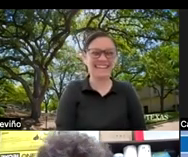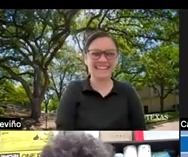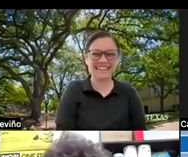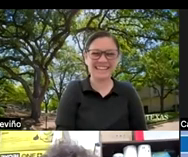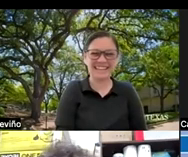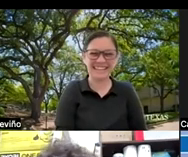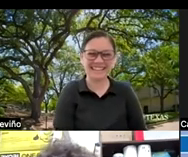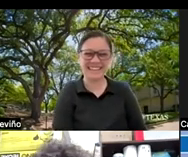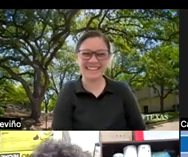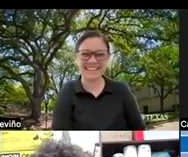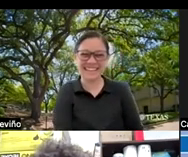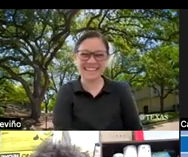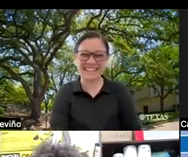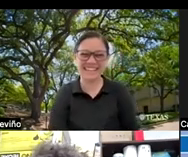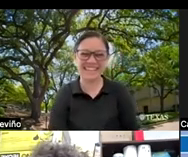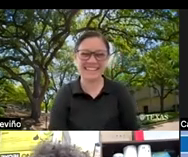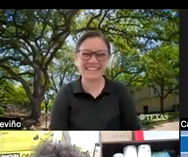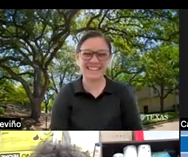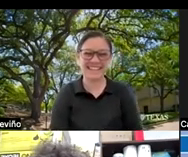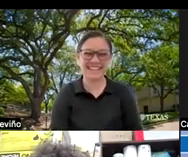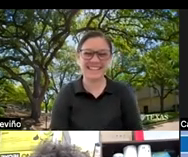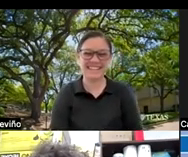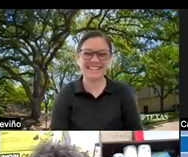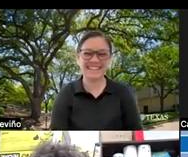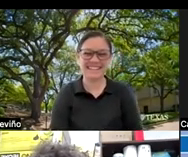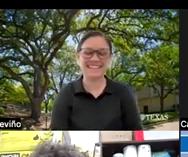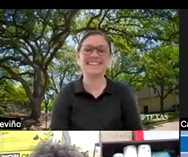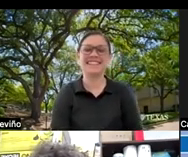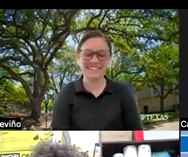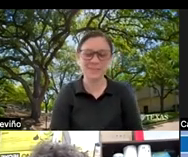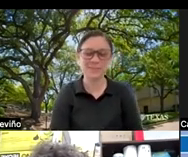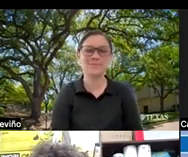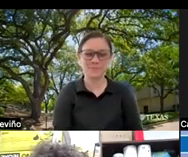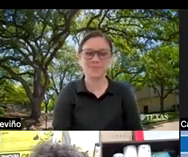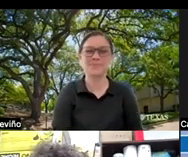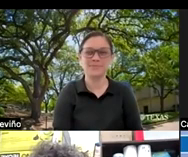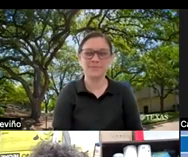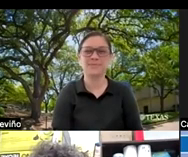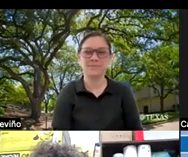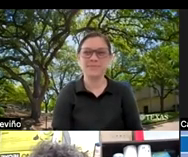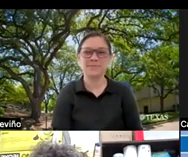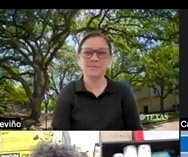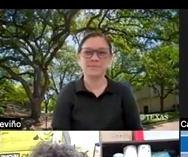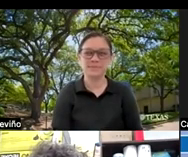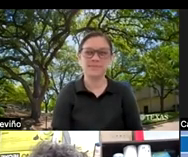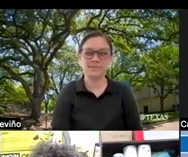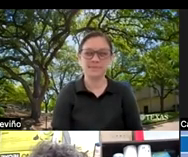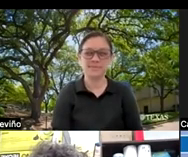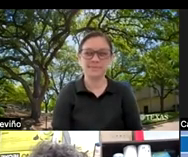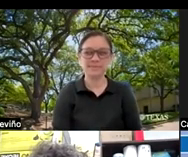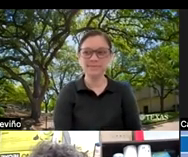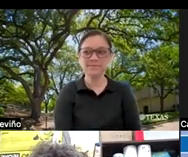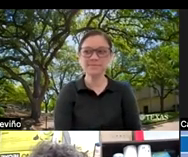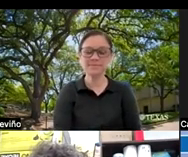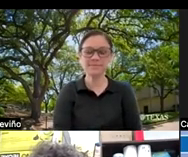is because my first job was, I was a swim teacher and a lifeguard in the summers. And I